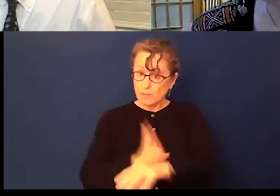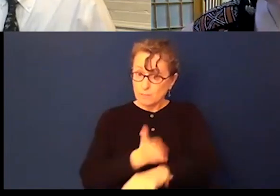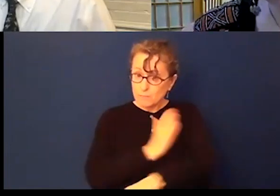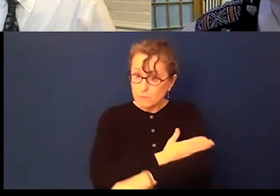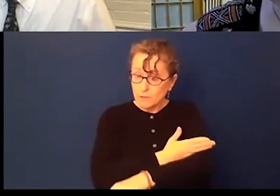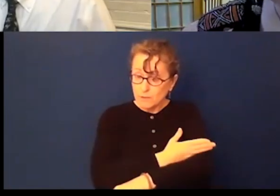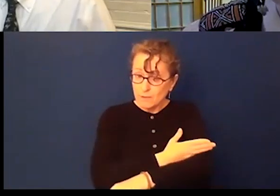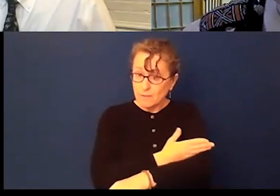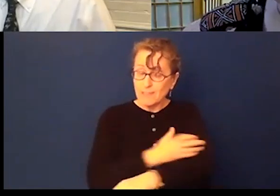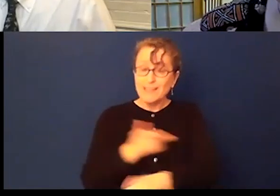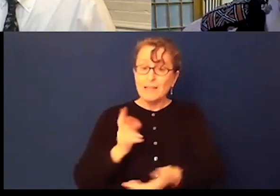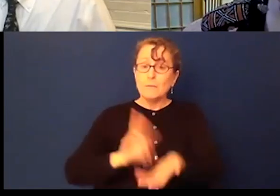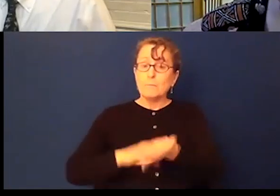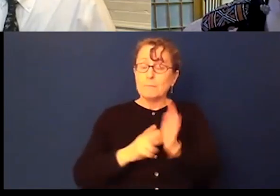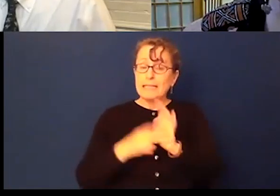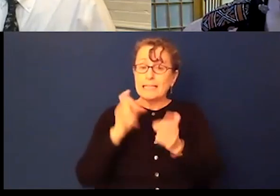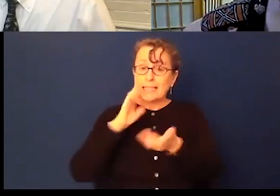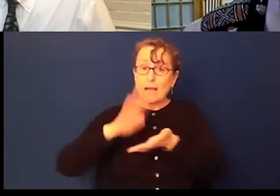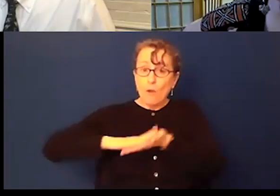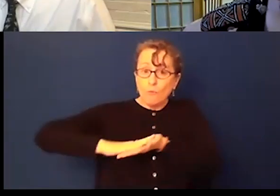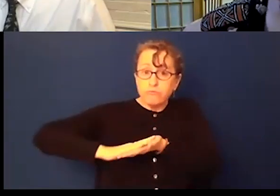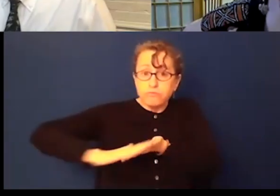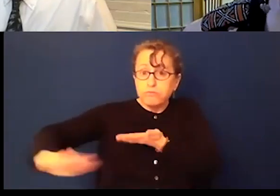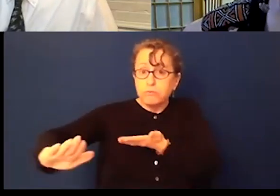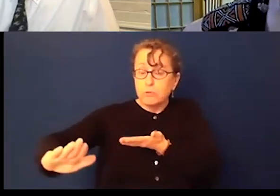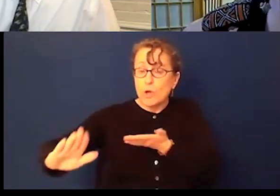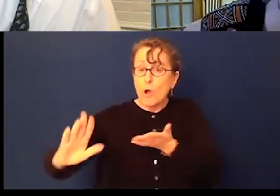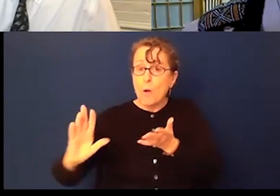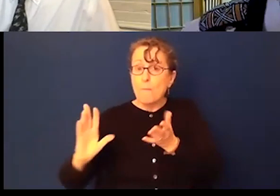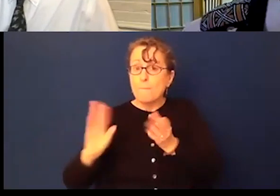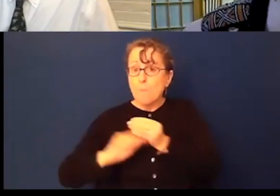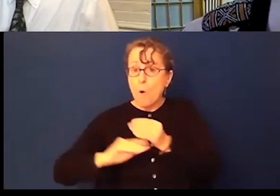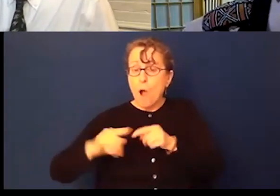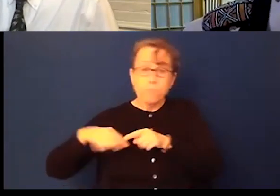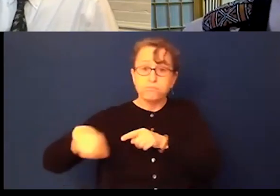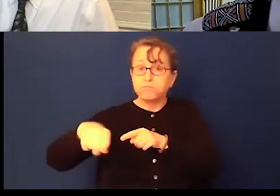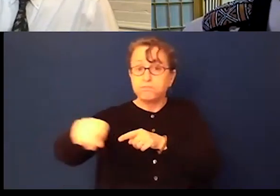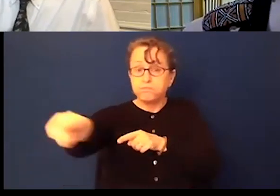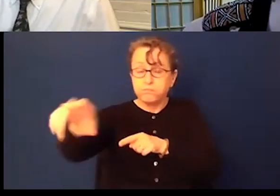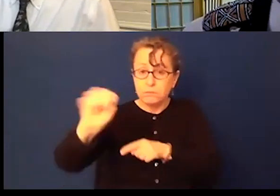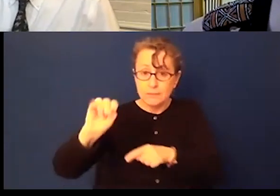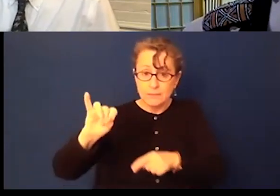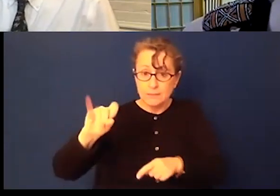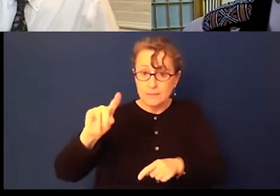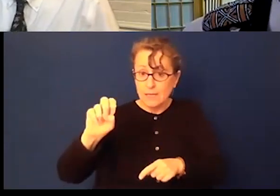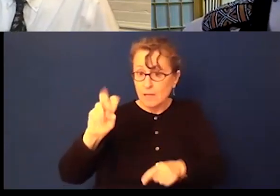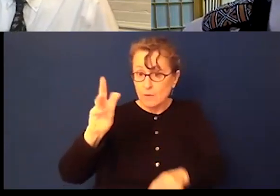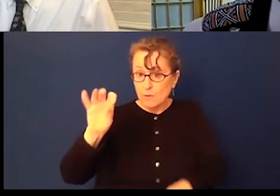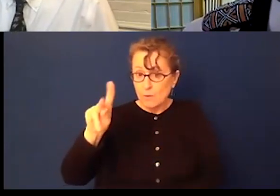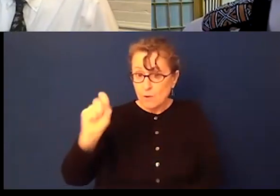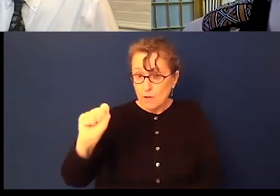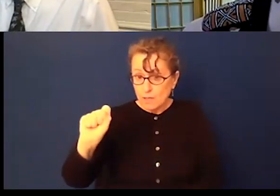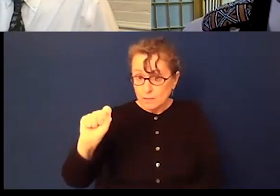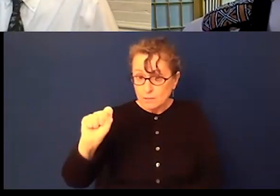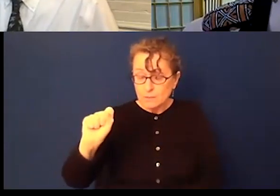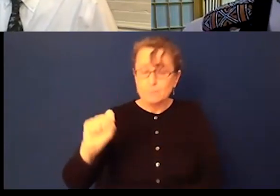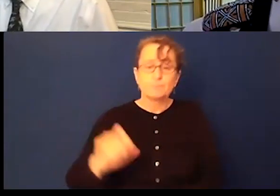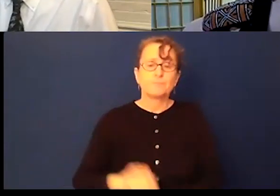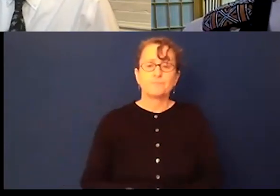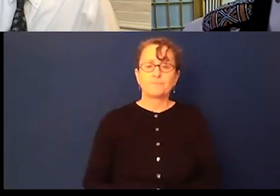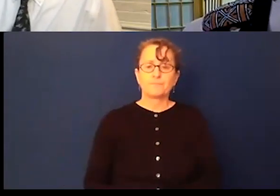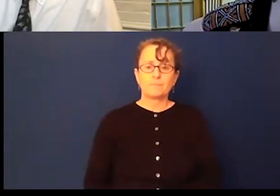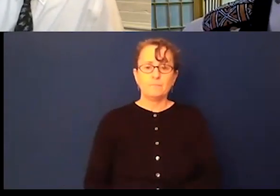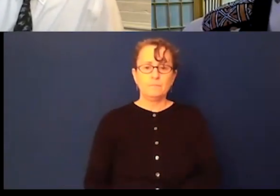that are in good quality, or what's the actual impact gonna be on our infrastructure? In terms